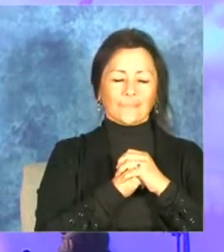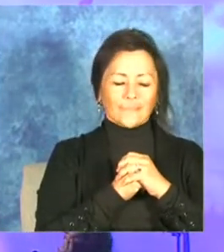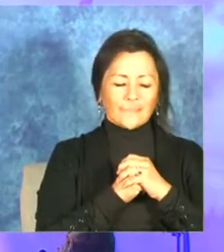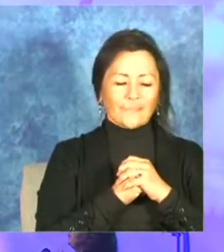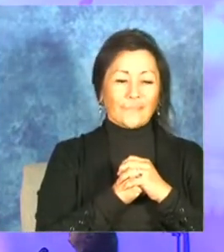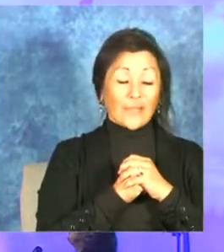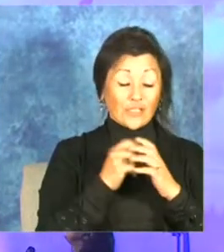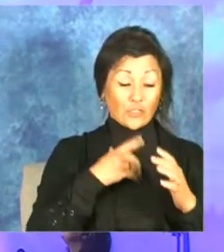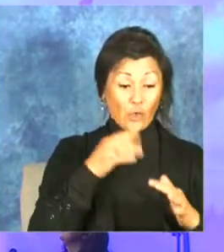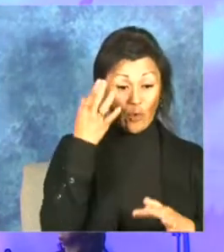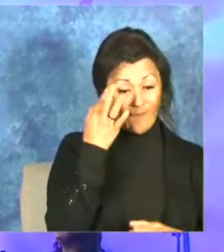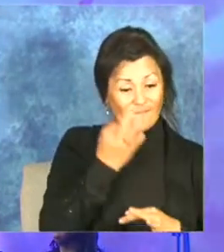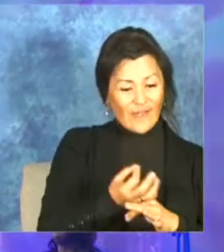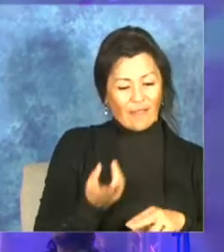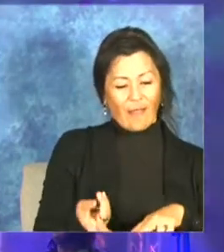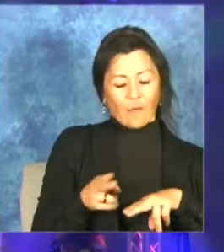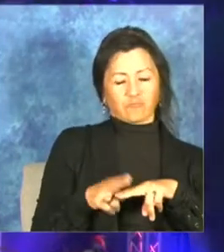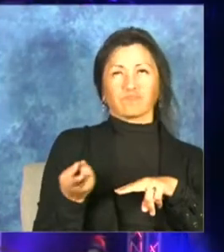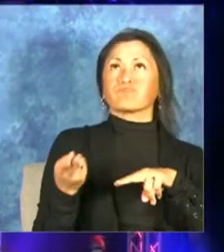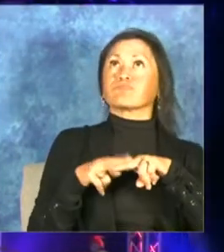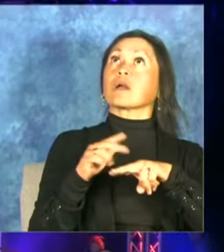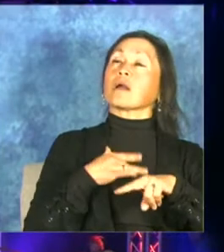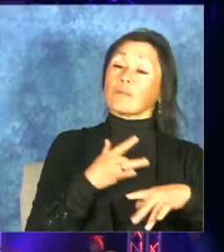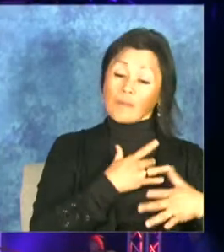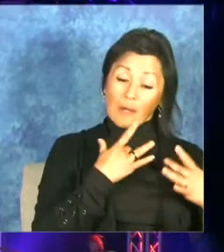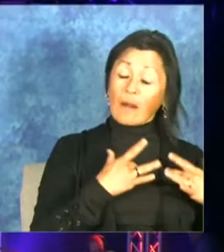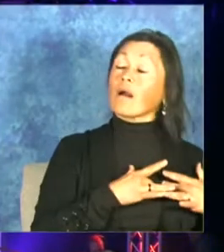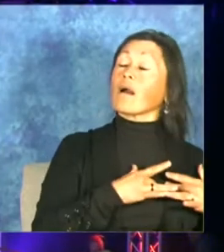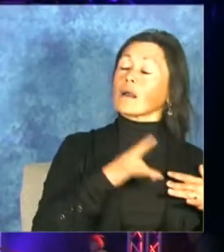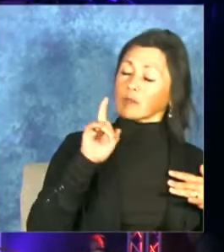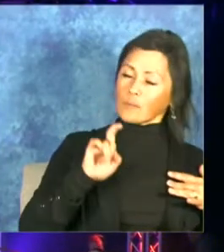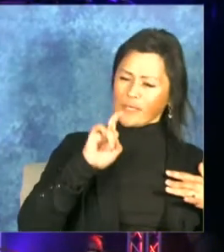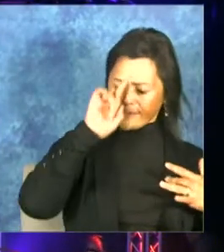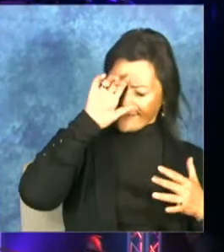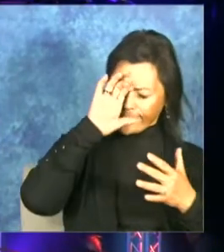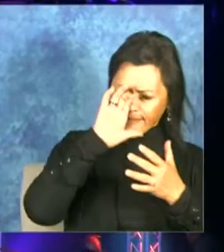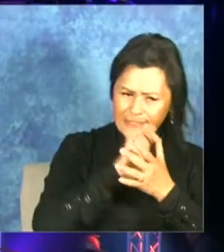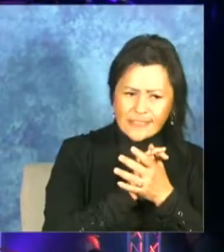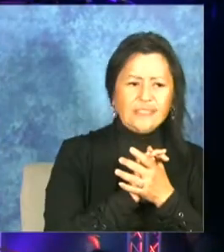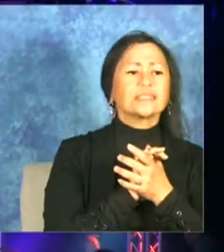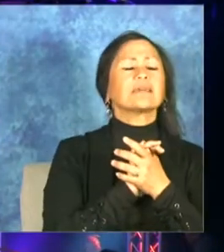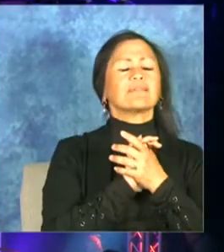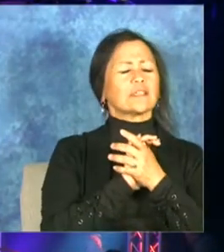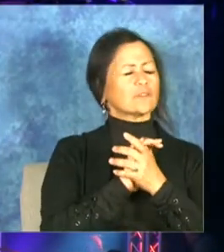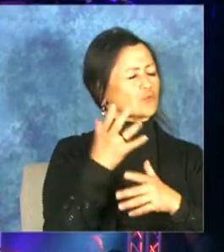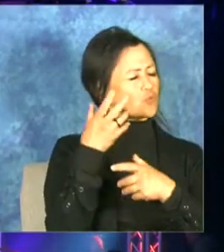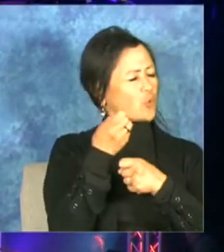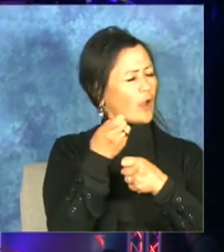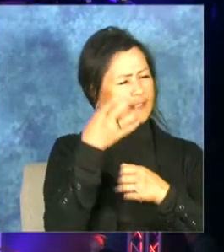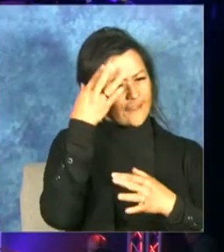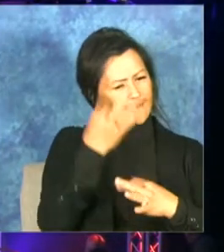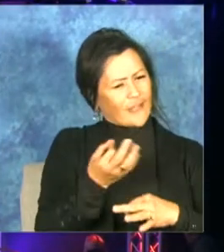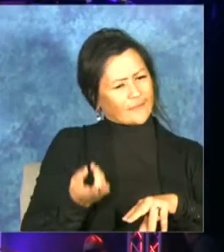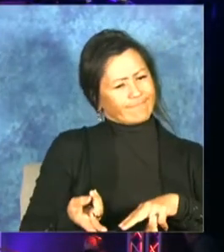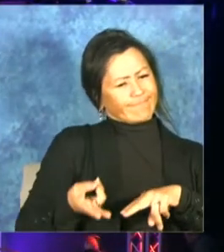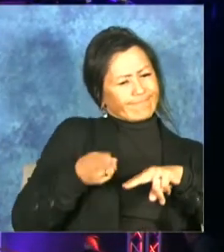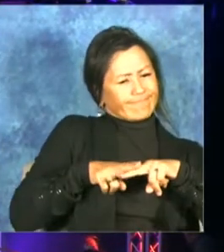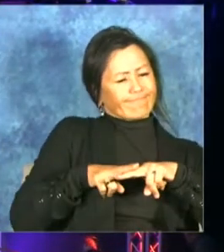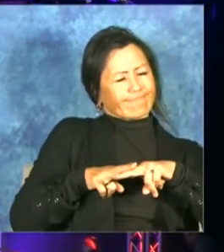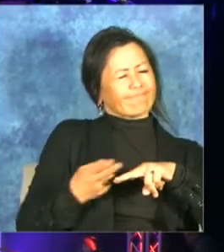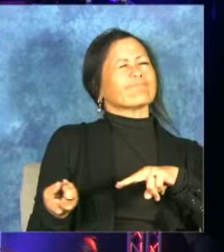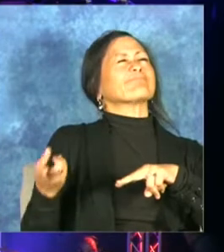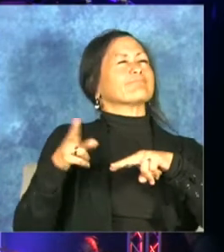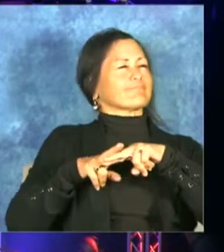and let faith rise up. Oh heart, believe. Let